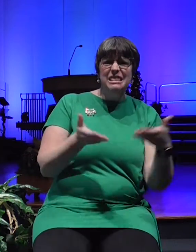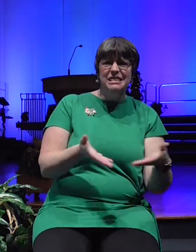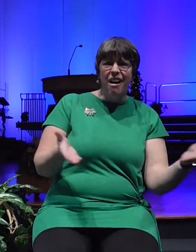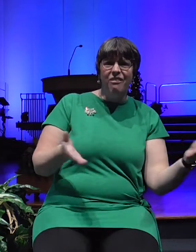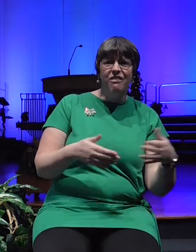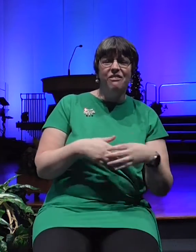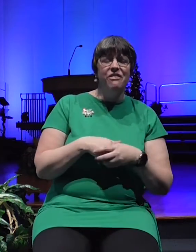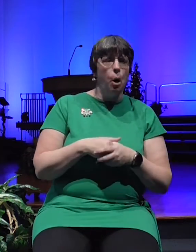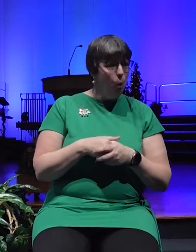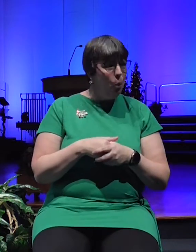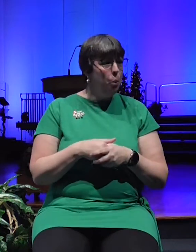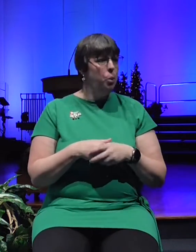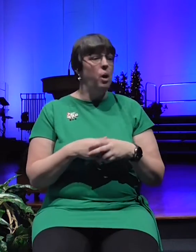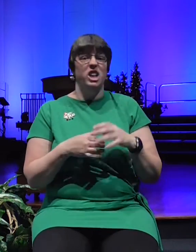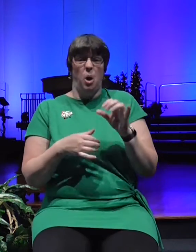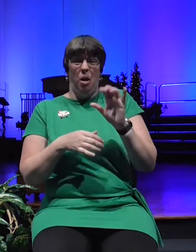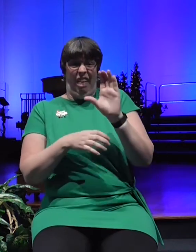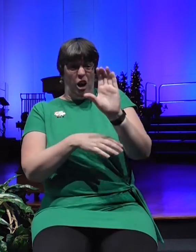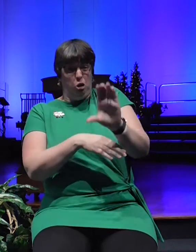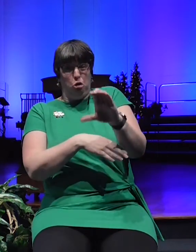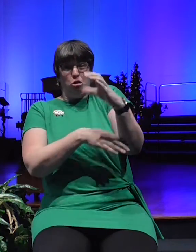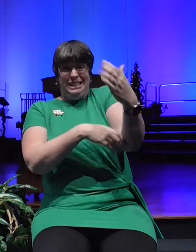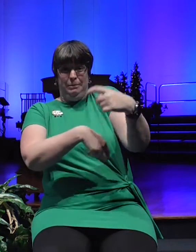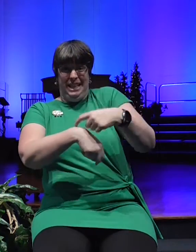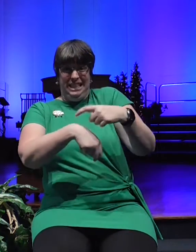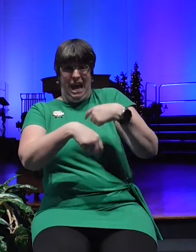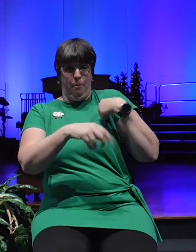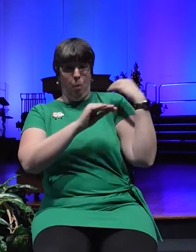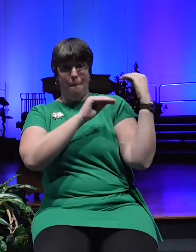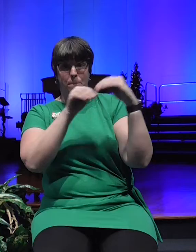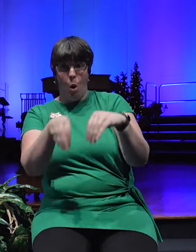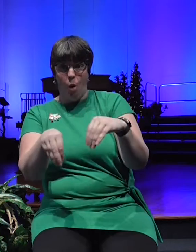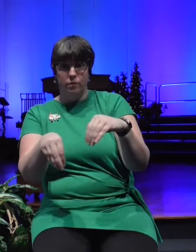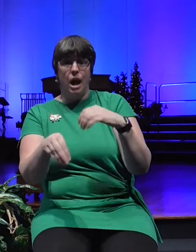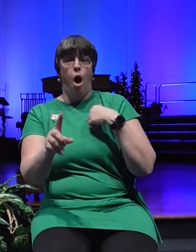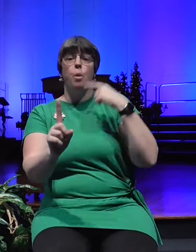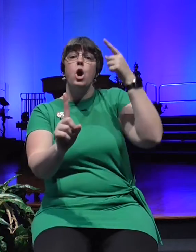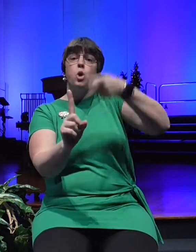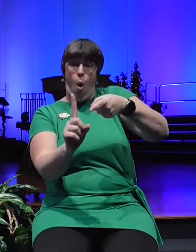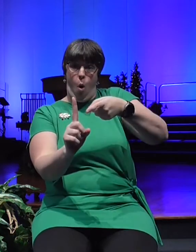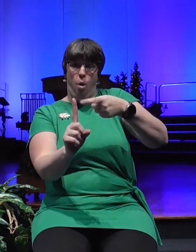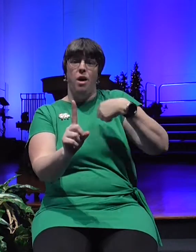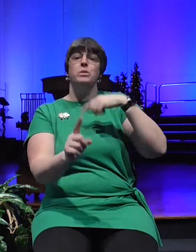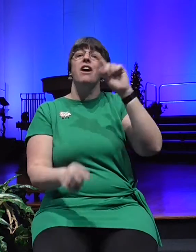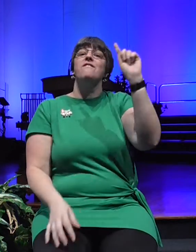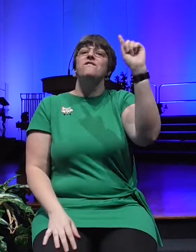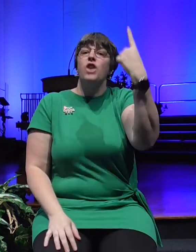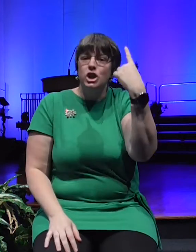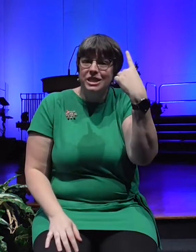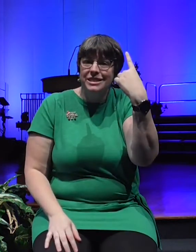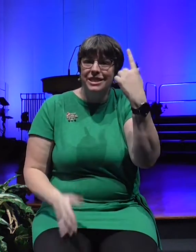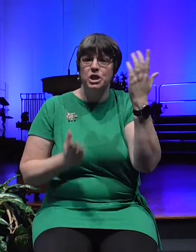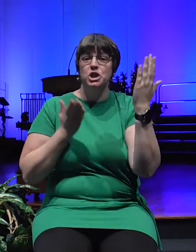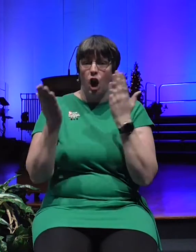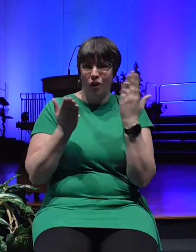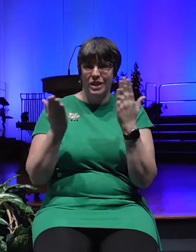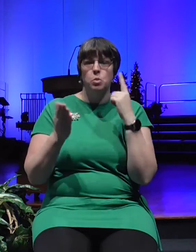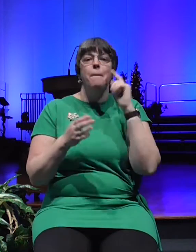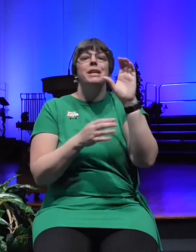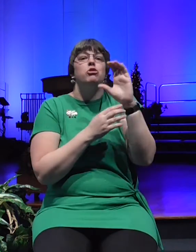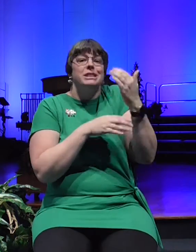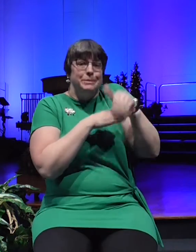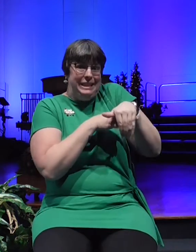And we moved in during the Christmas season, and our goal was to have our first service be Christmas Eve candlelight